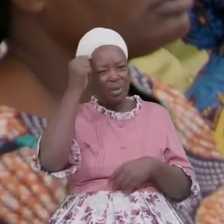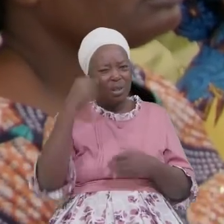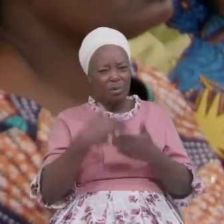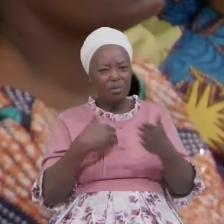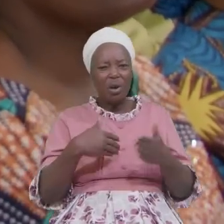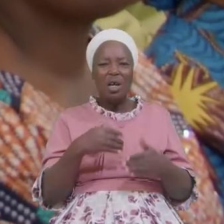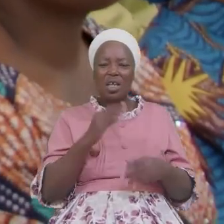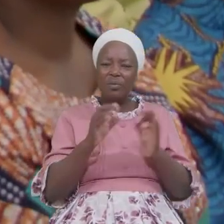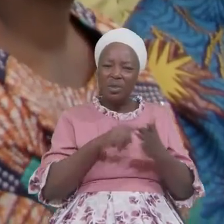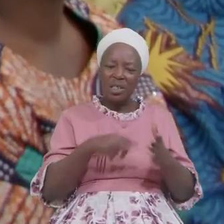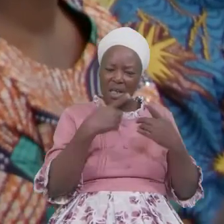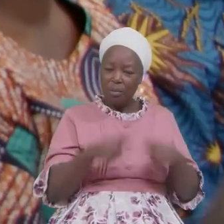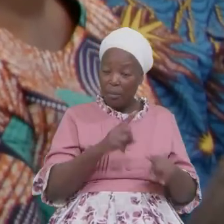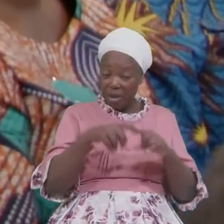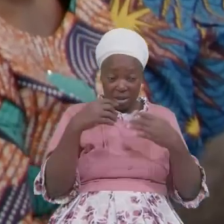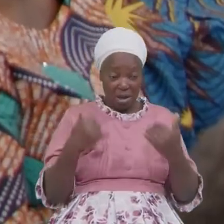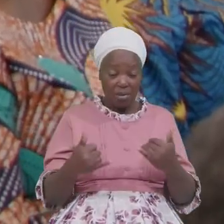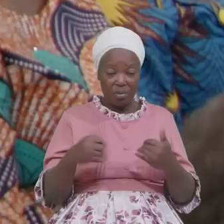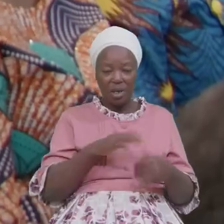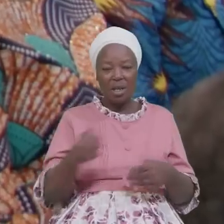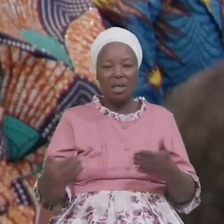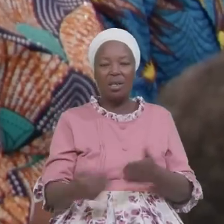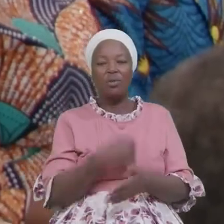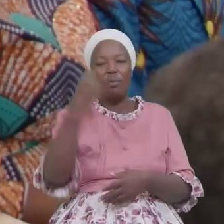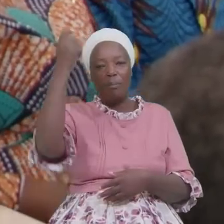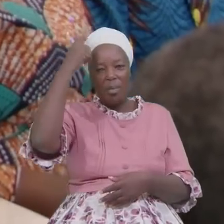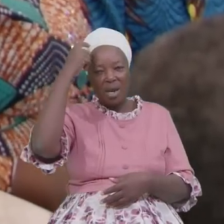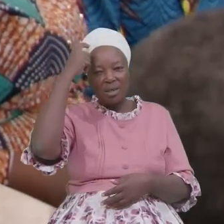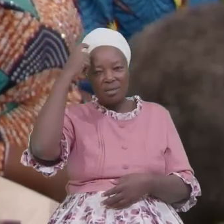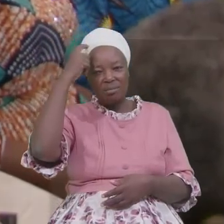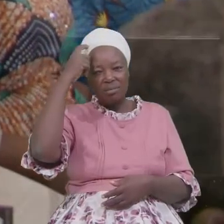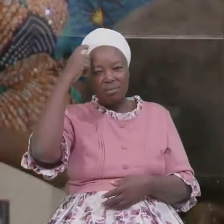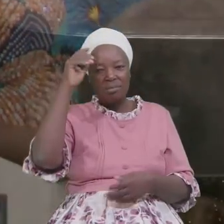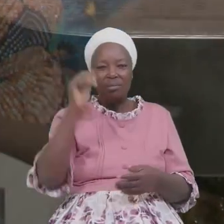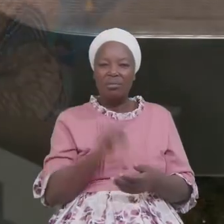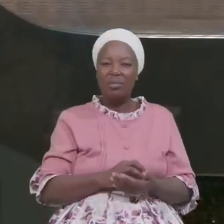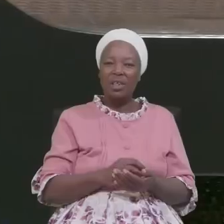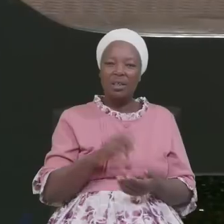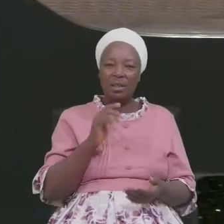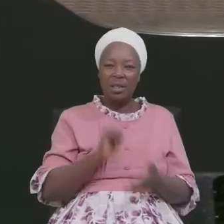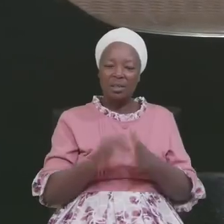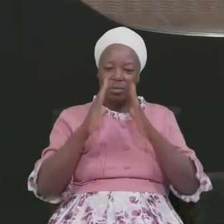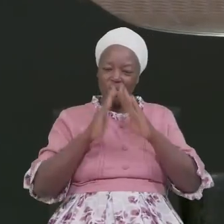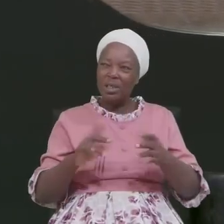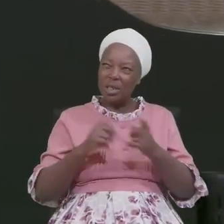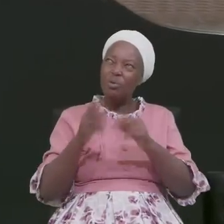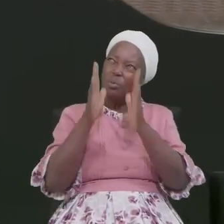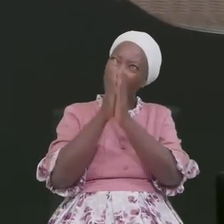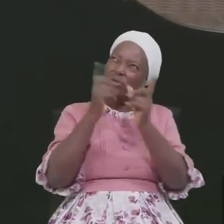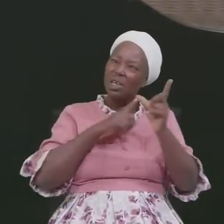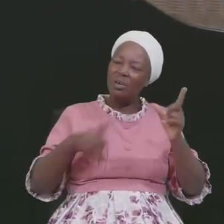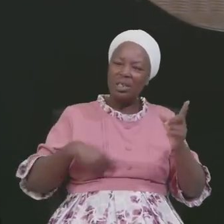came up. But now, a new mind, you're quiet. And you talk to the Lord, Lord, should